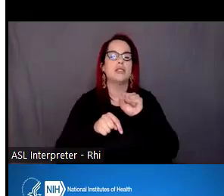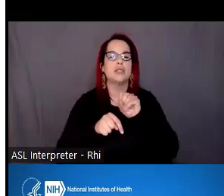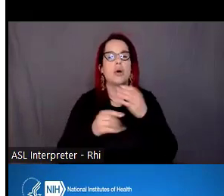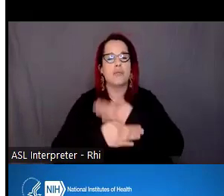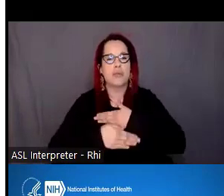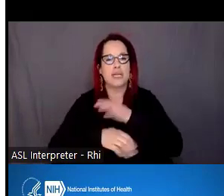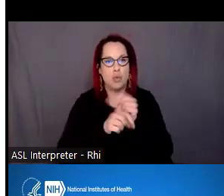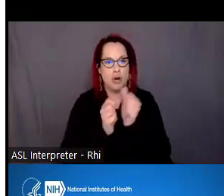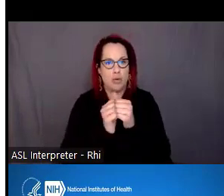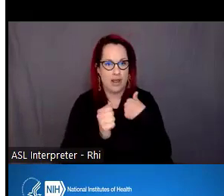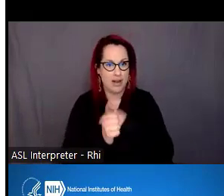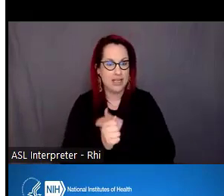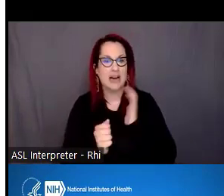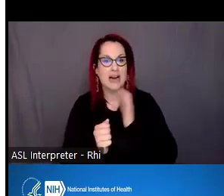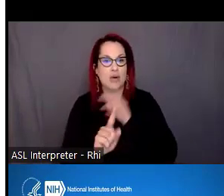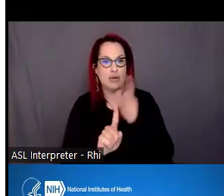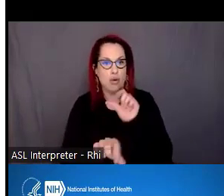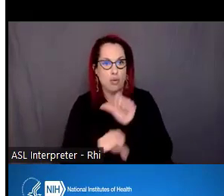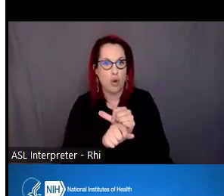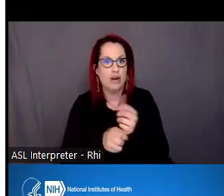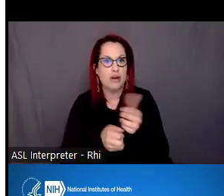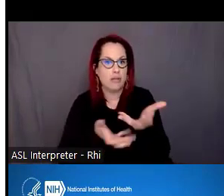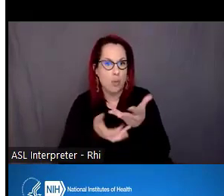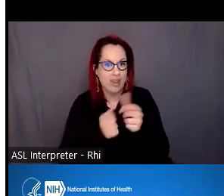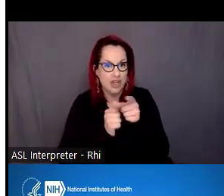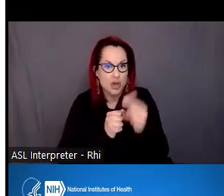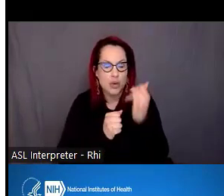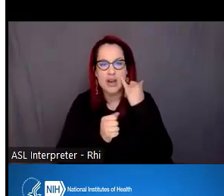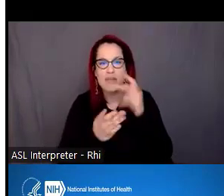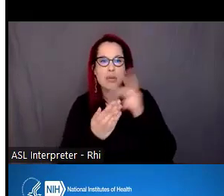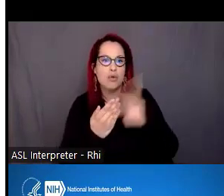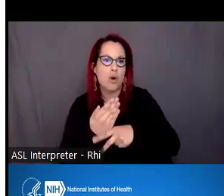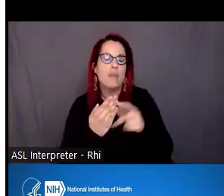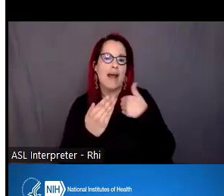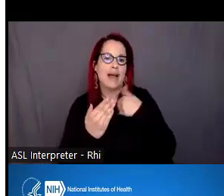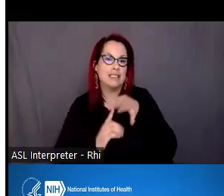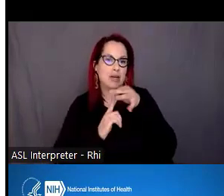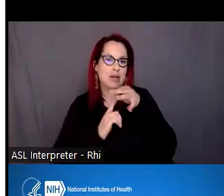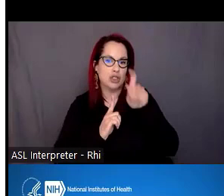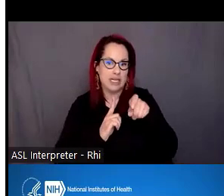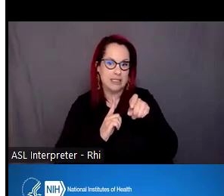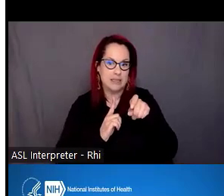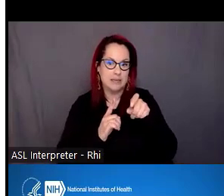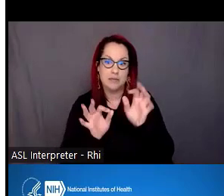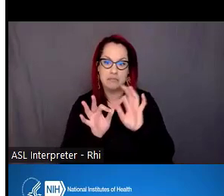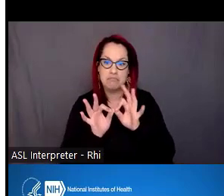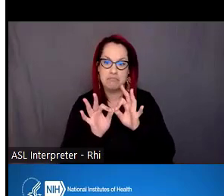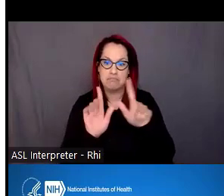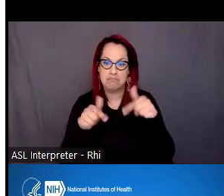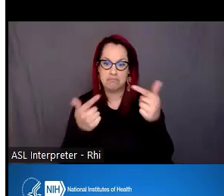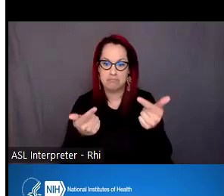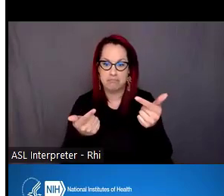us, and we want to work with you if your program does have special needs.